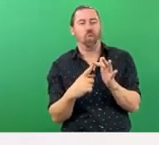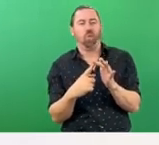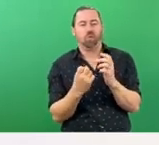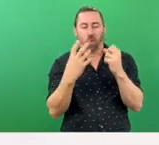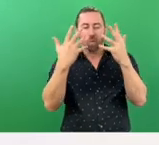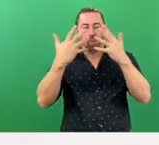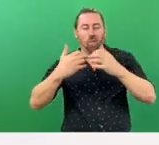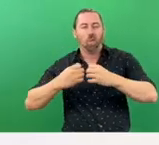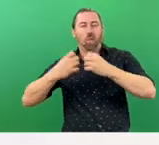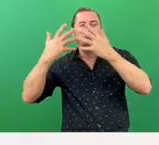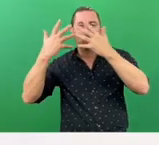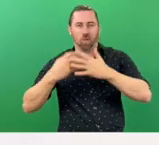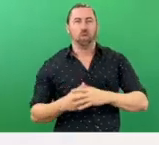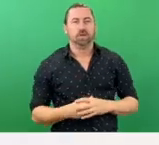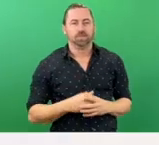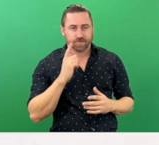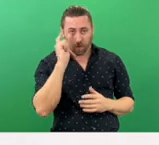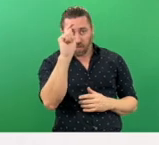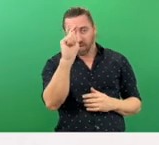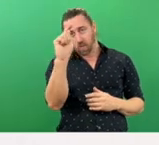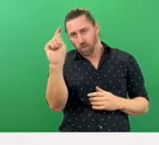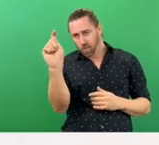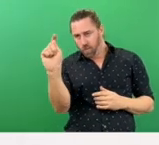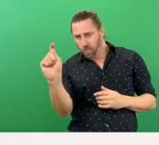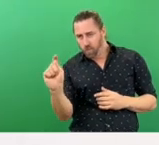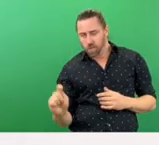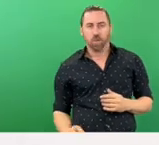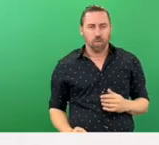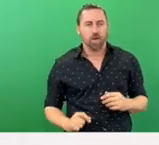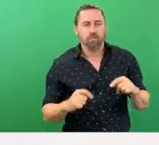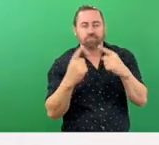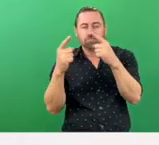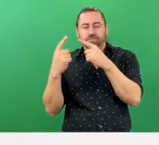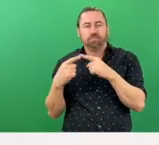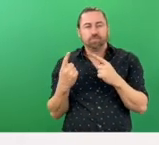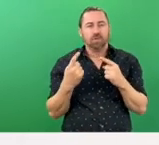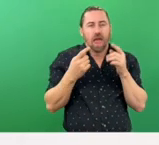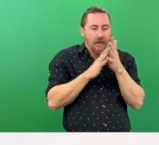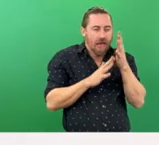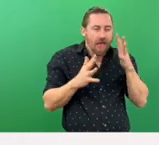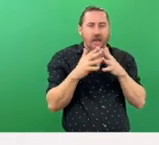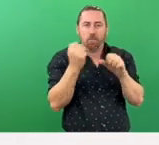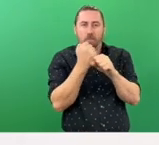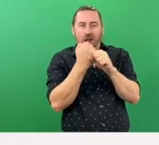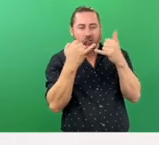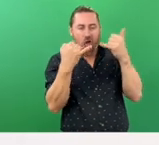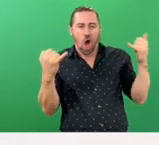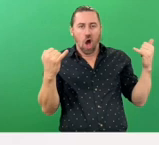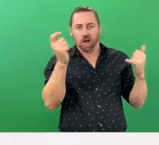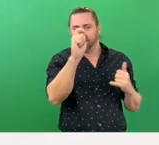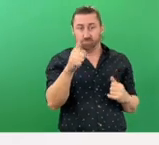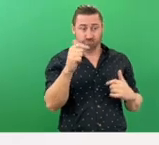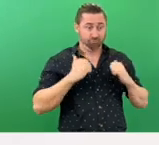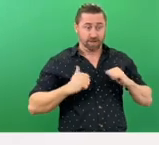by just dragging with the long axis or working across, you can get a variety of different line weights there. So I'd